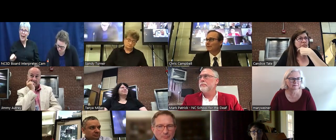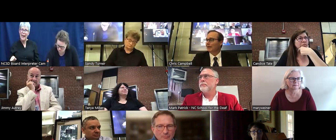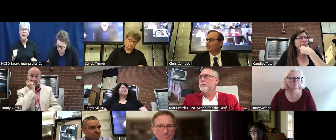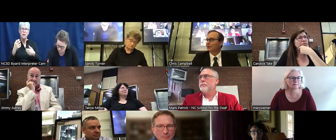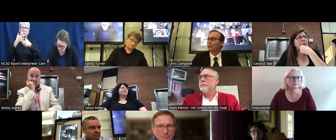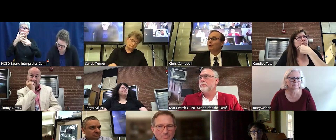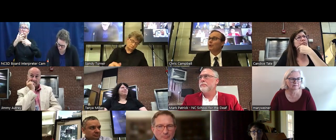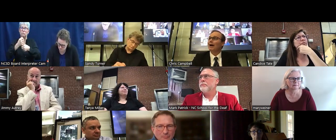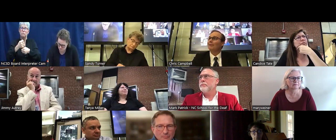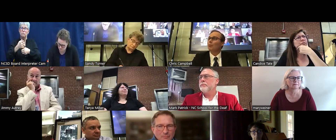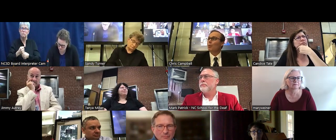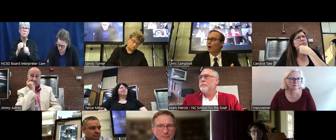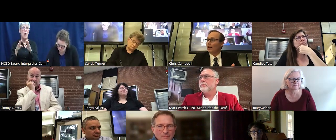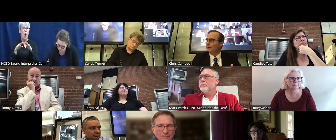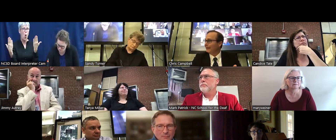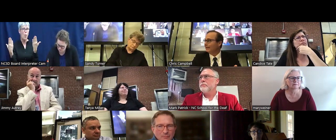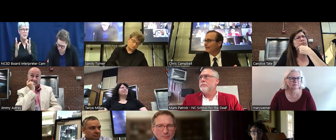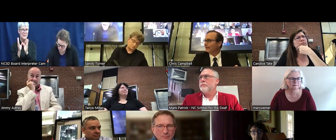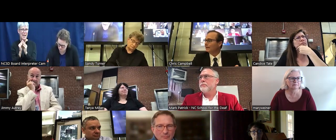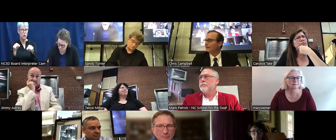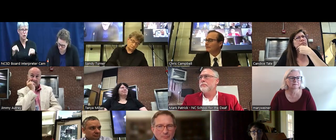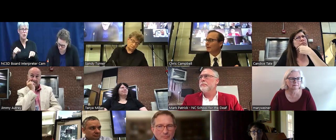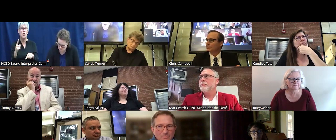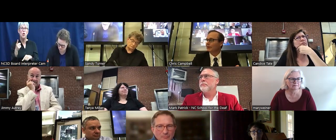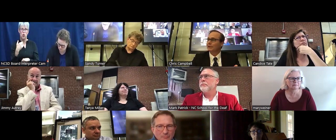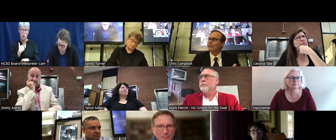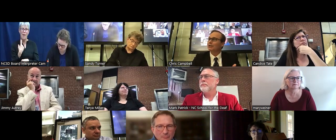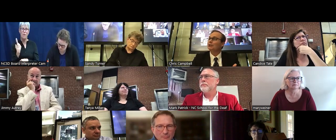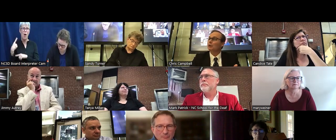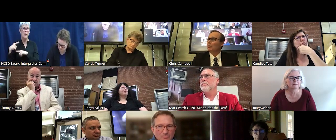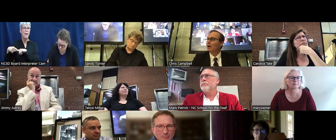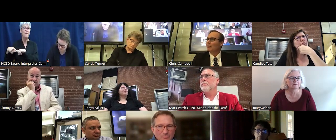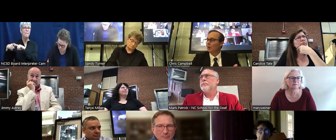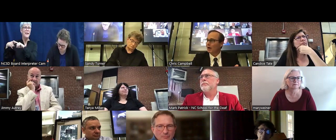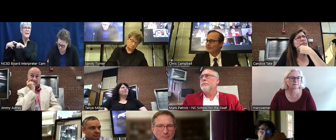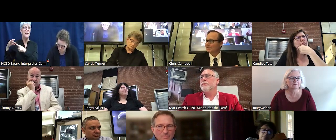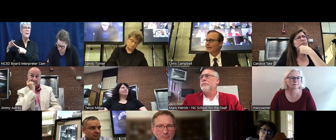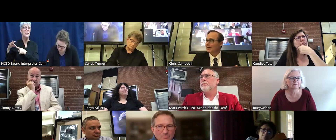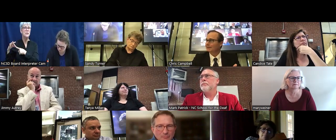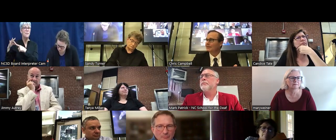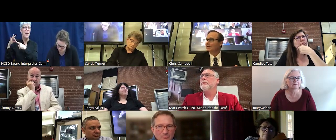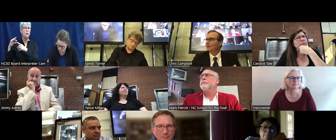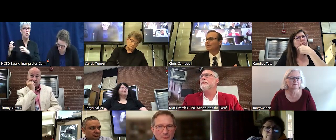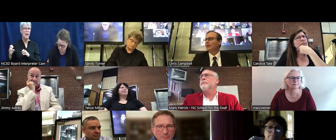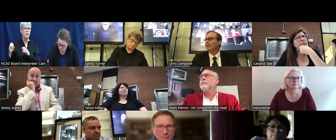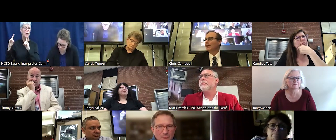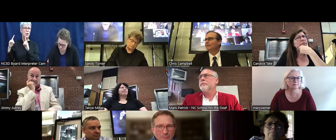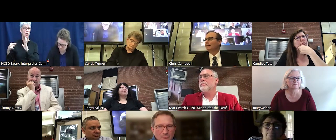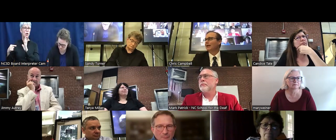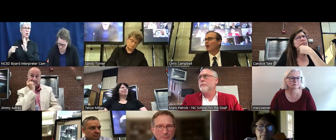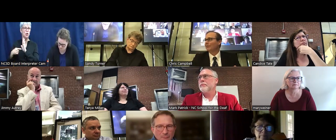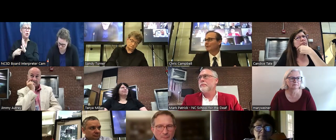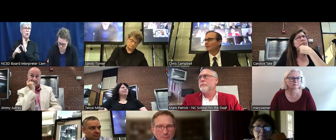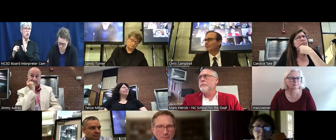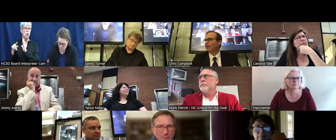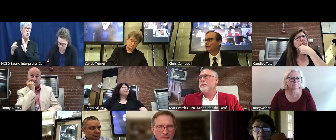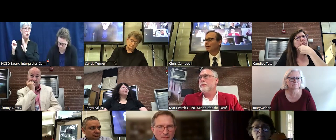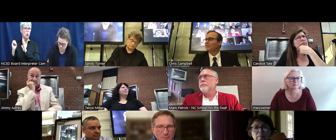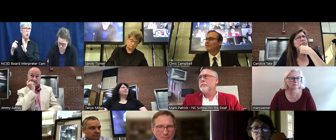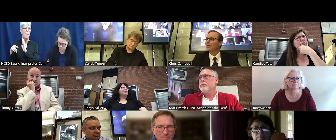open session. You do have one pending special education due process case, which means that is in the Office